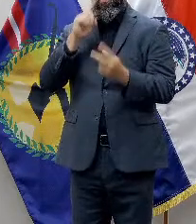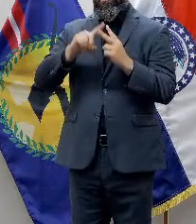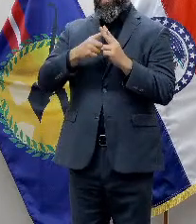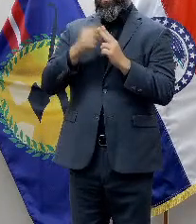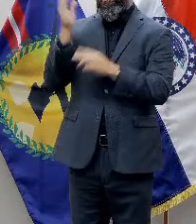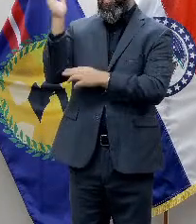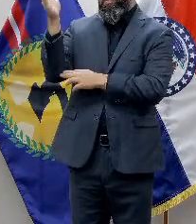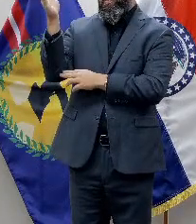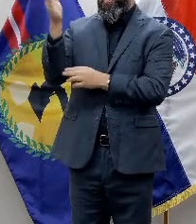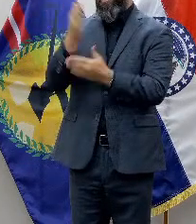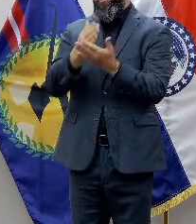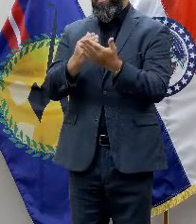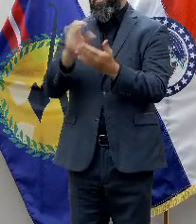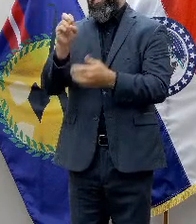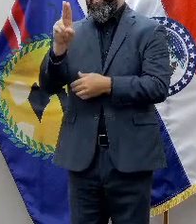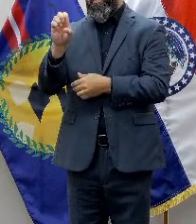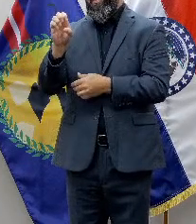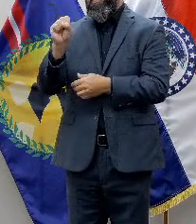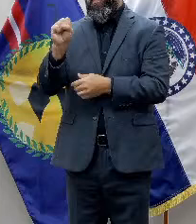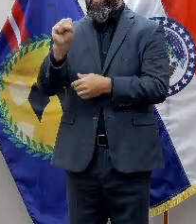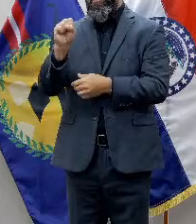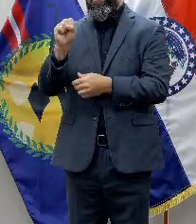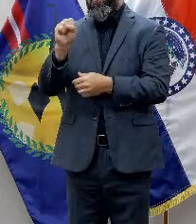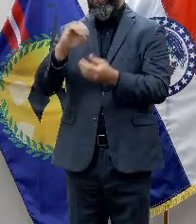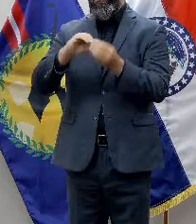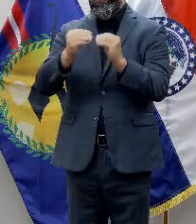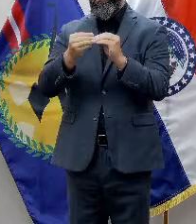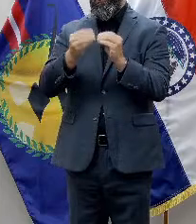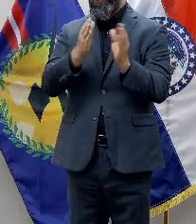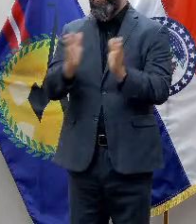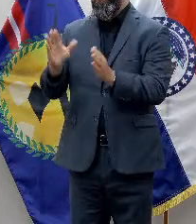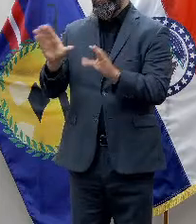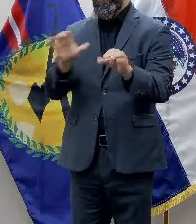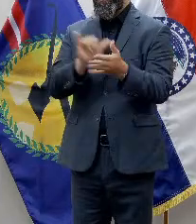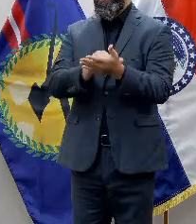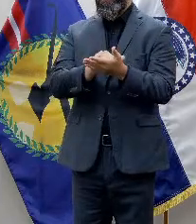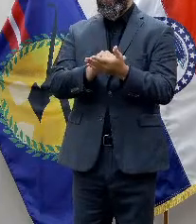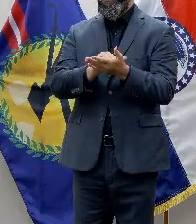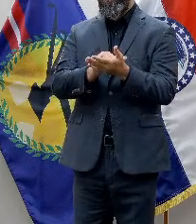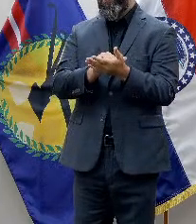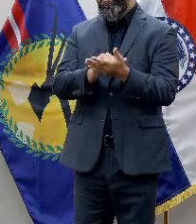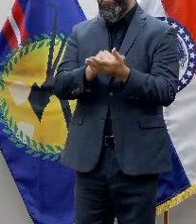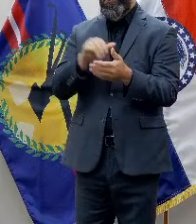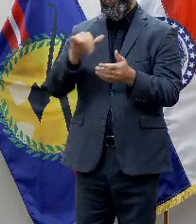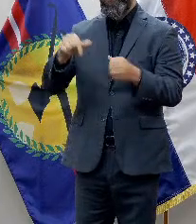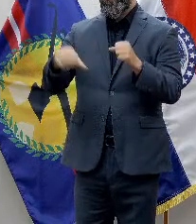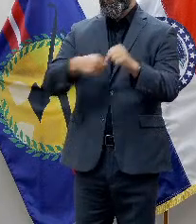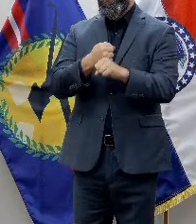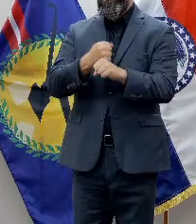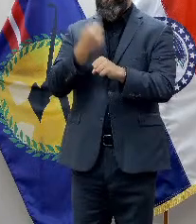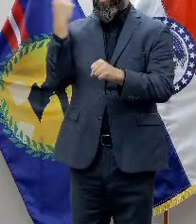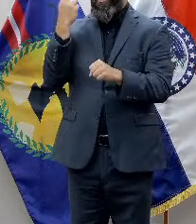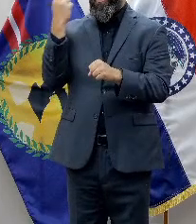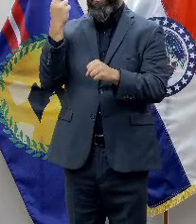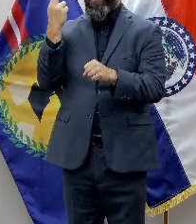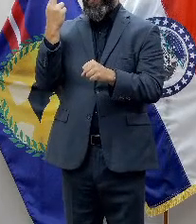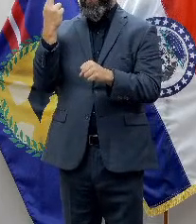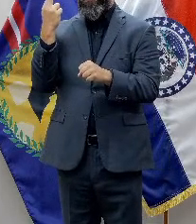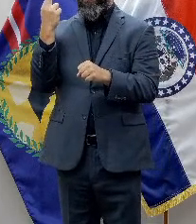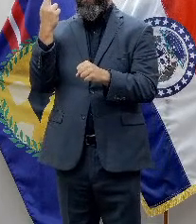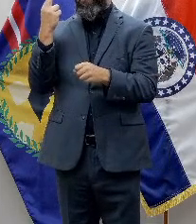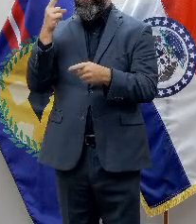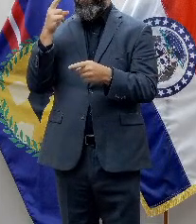presentations in some of our CARES oversight when we were originally planning to do this, but then as FEMA rolled out this year, we found out that it was a FEMA eligible expense and we